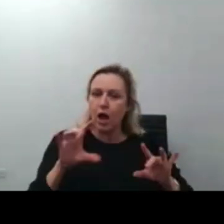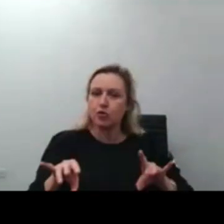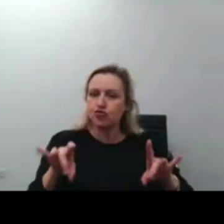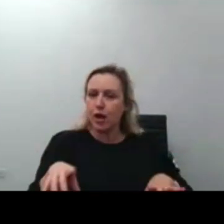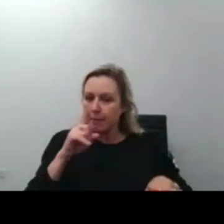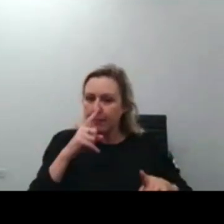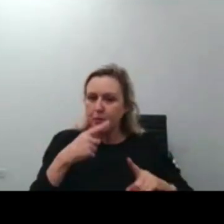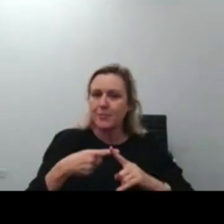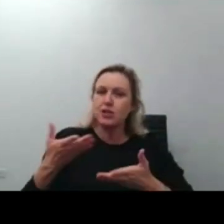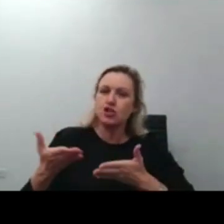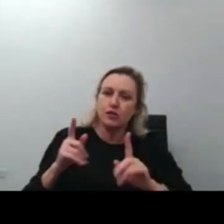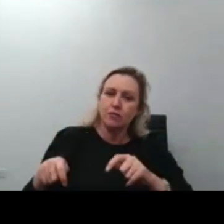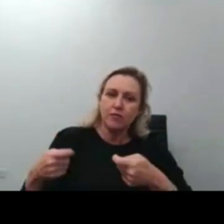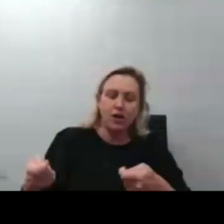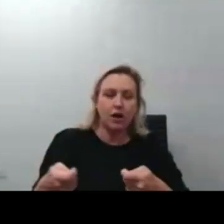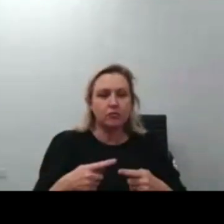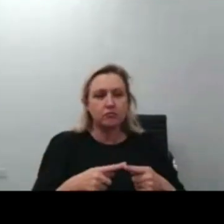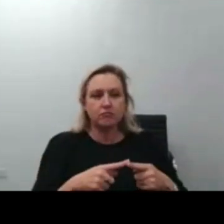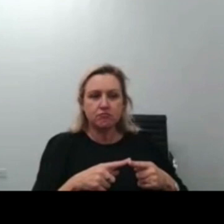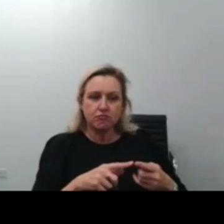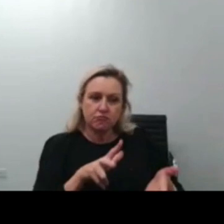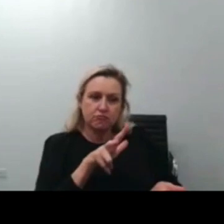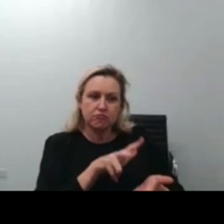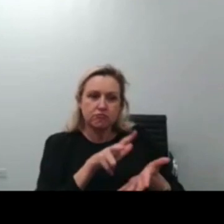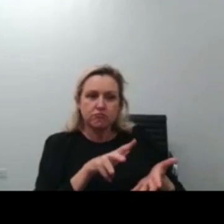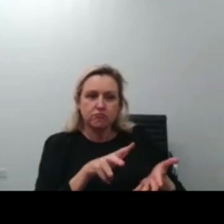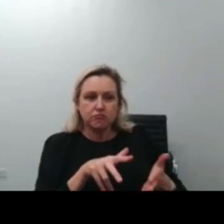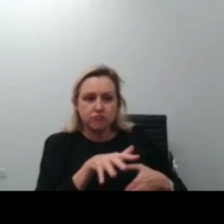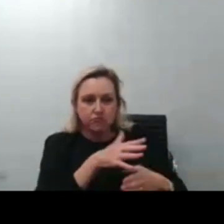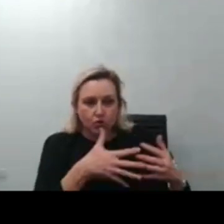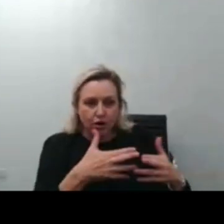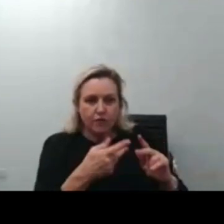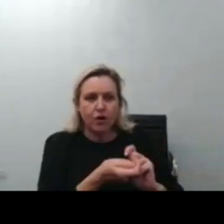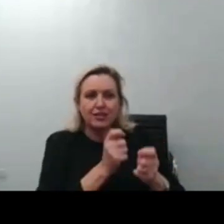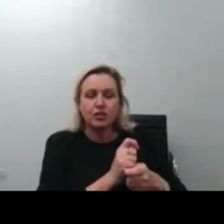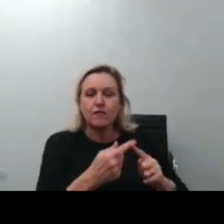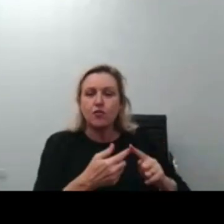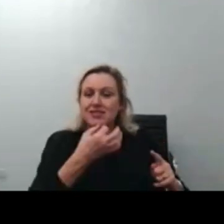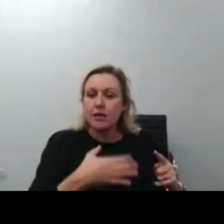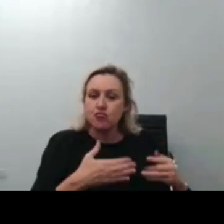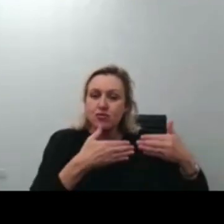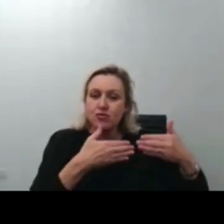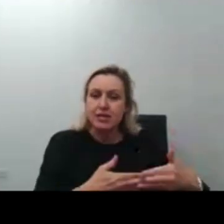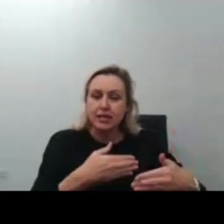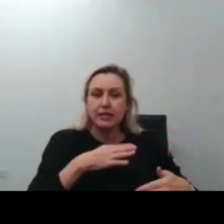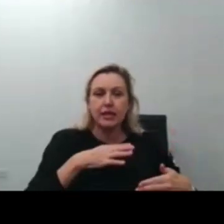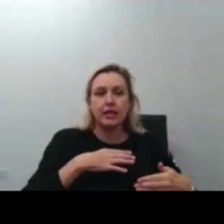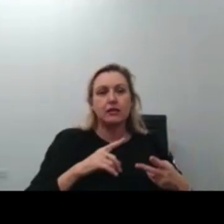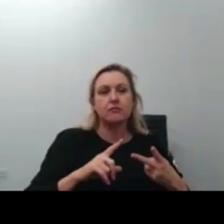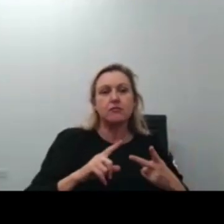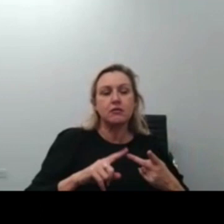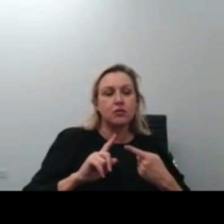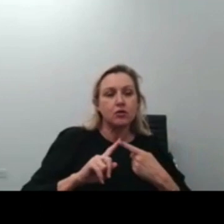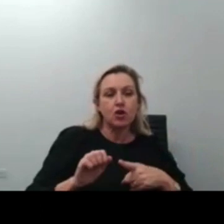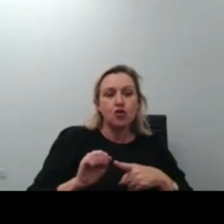providers. Clarifying arrangements for adjusting services for temporary needs. Continuing to refine the